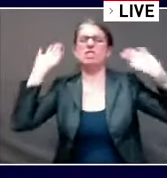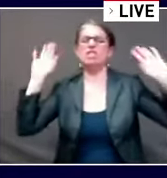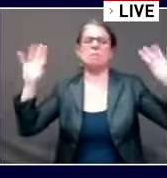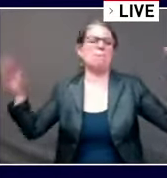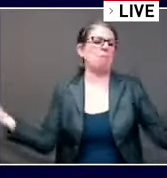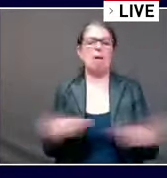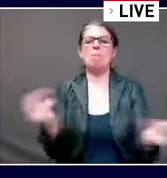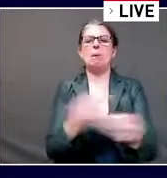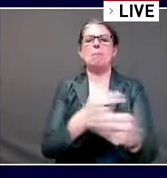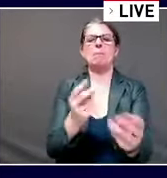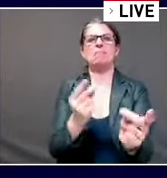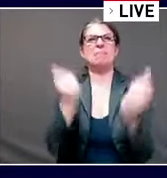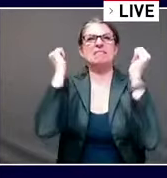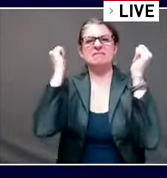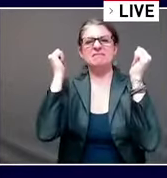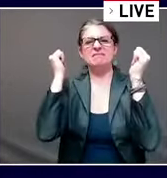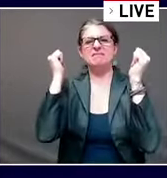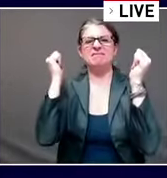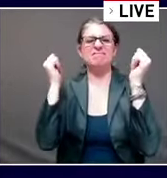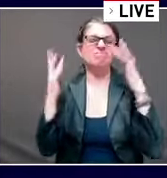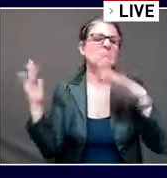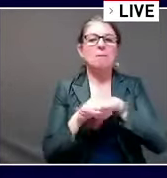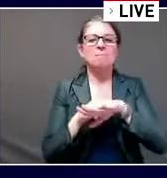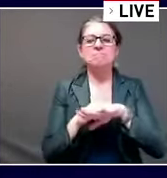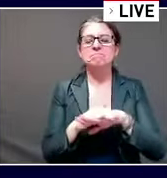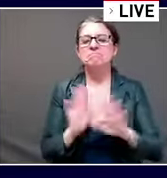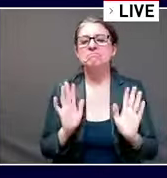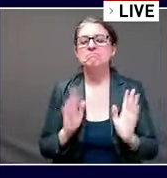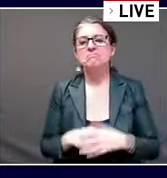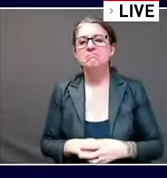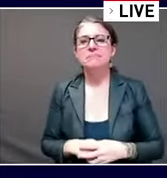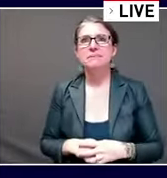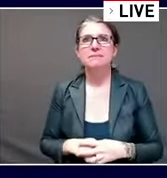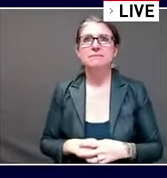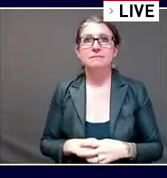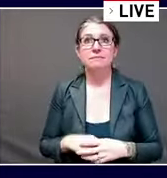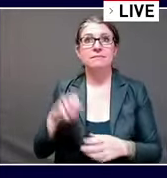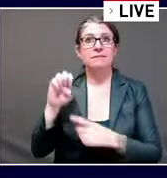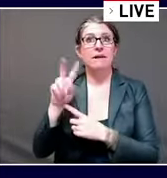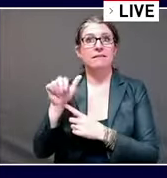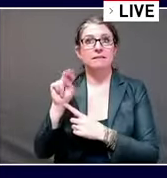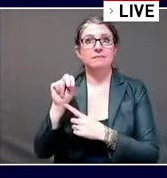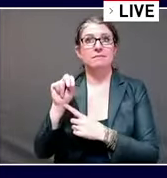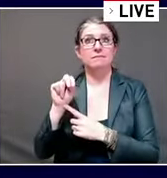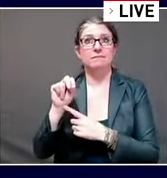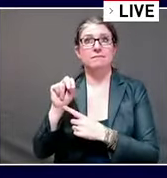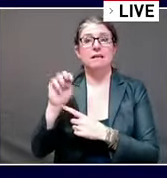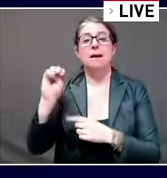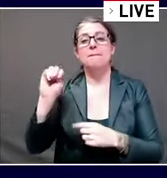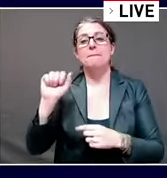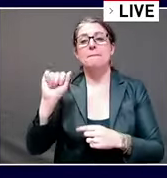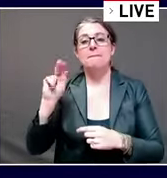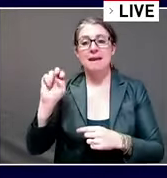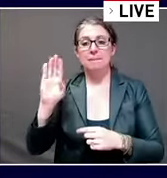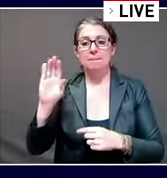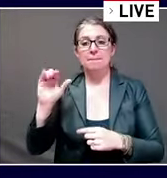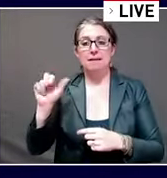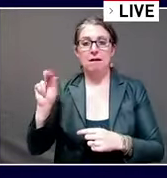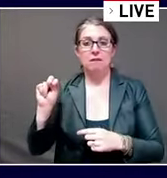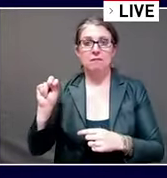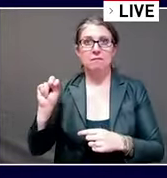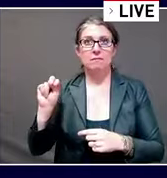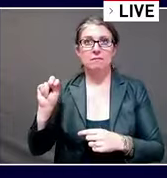turn next to Evan at the Maine Beacon. Hi, Dr. Shah. Thank you. Just a quick follow-up question about